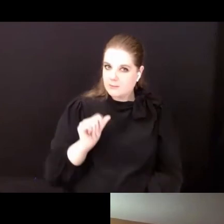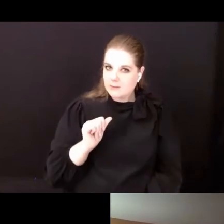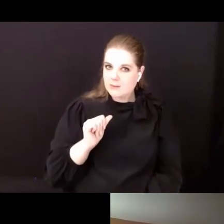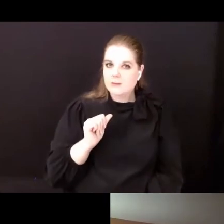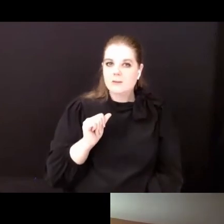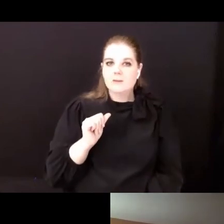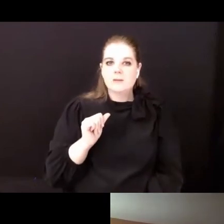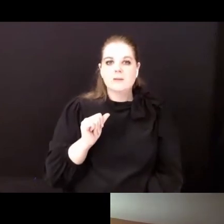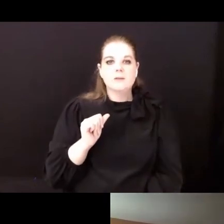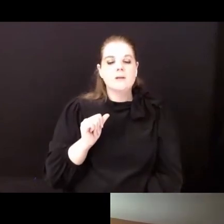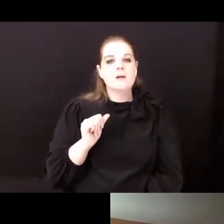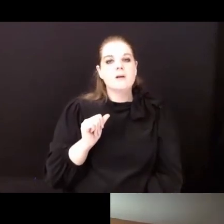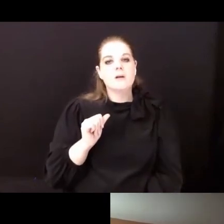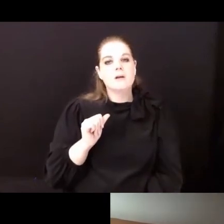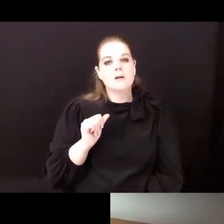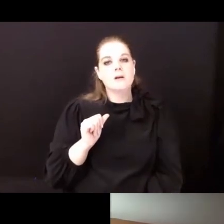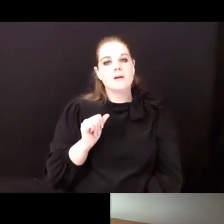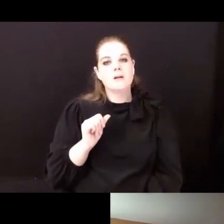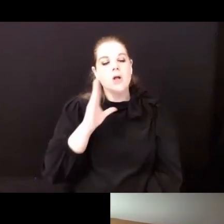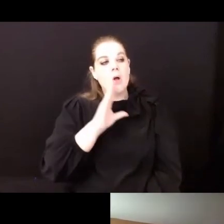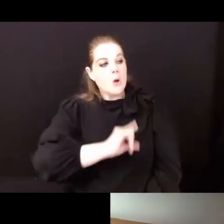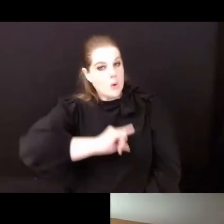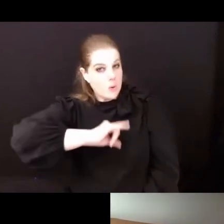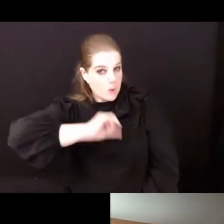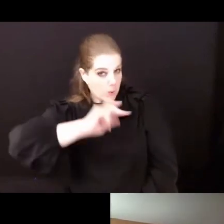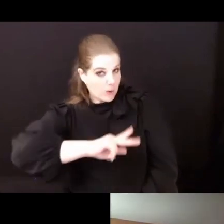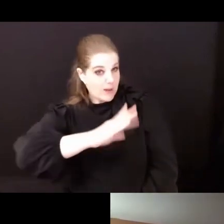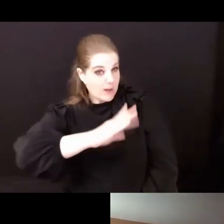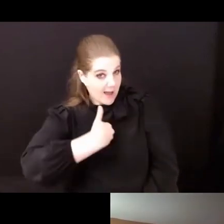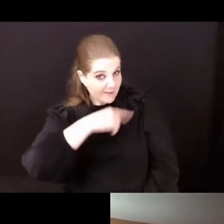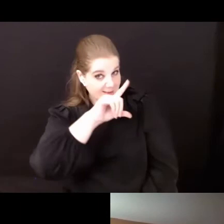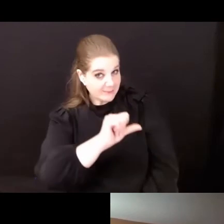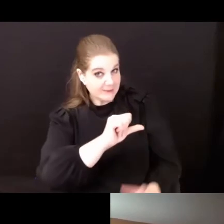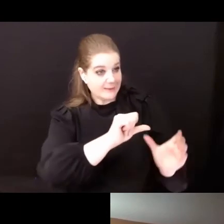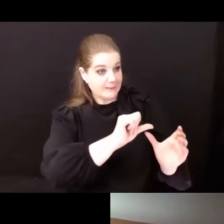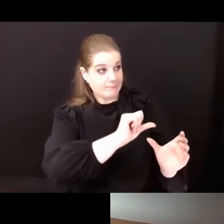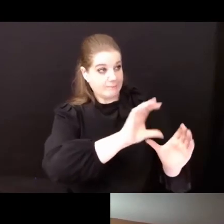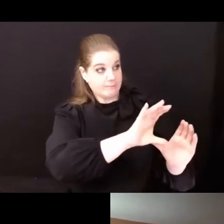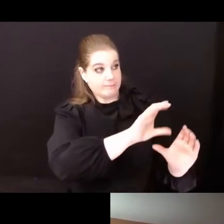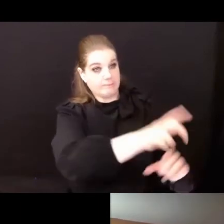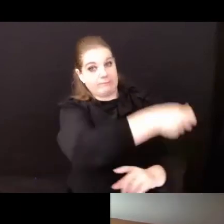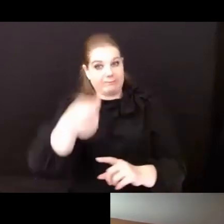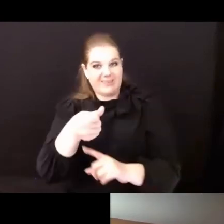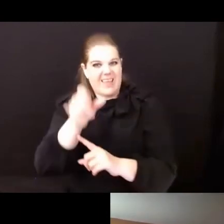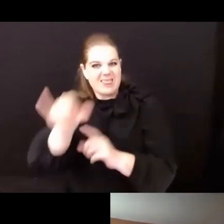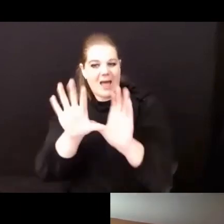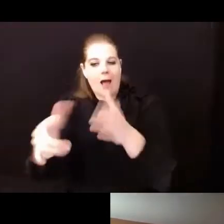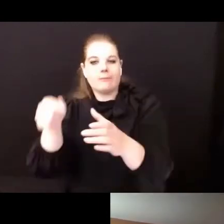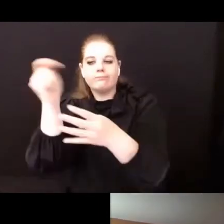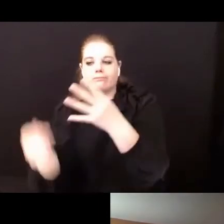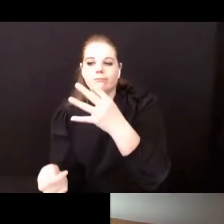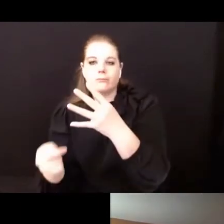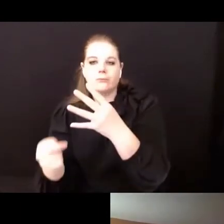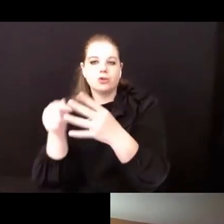say, okay, we're going to put you into this category of jobs. I remember working